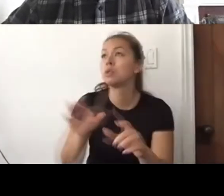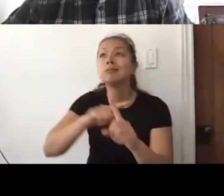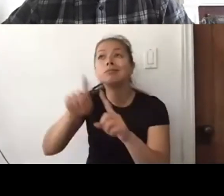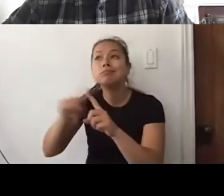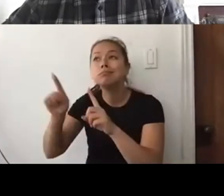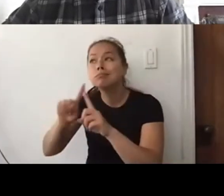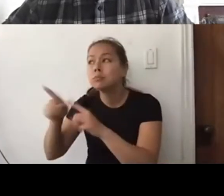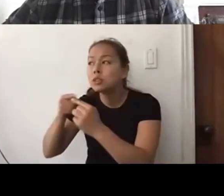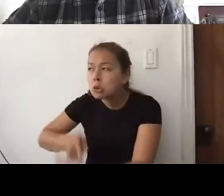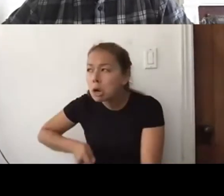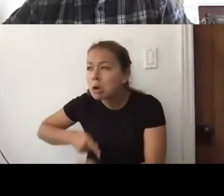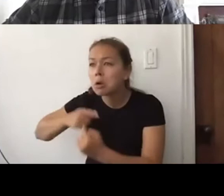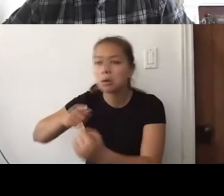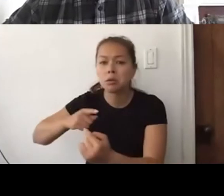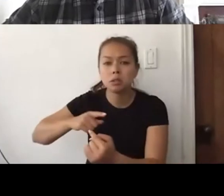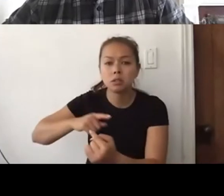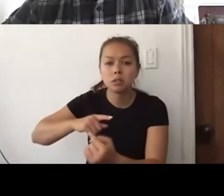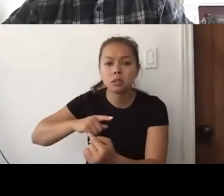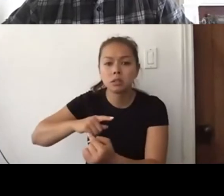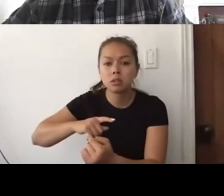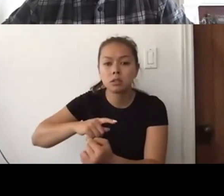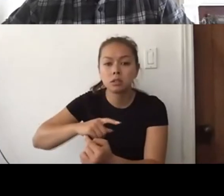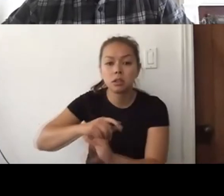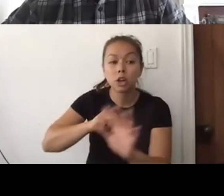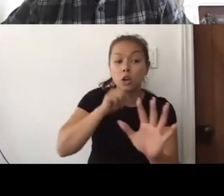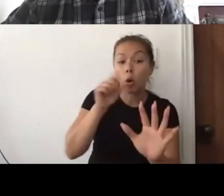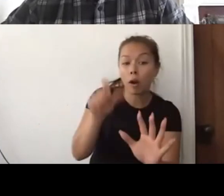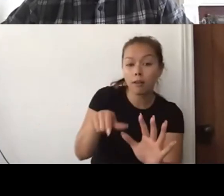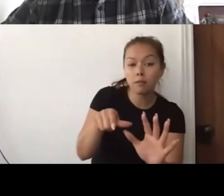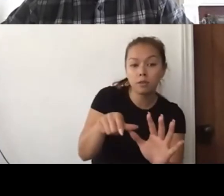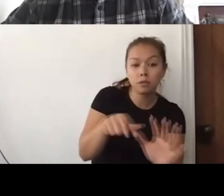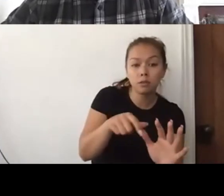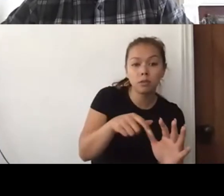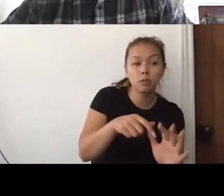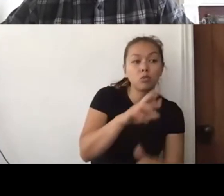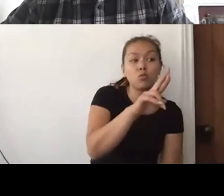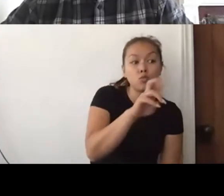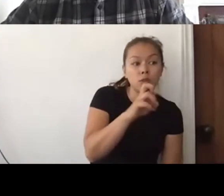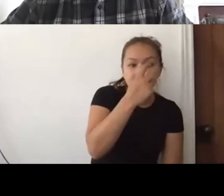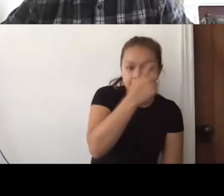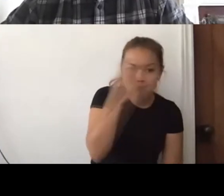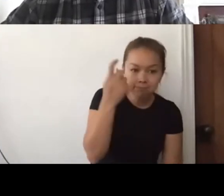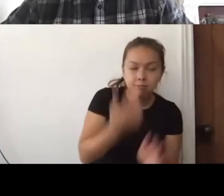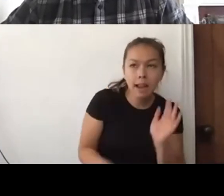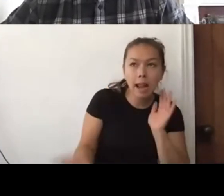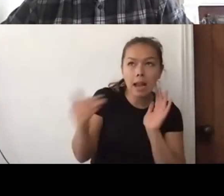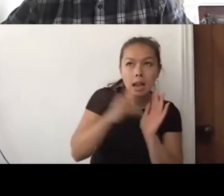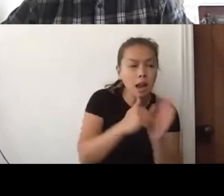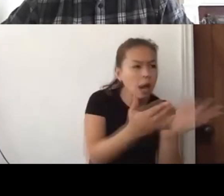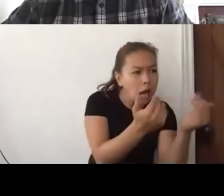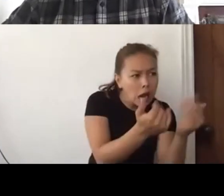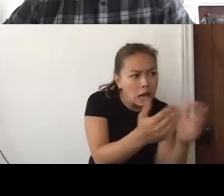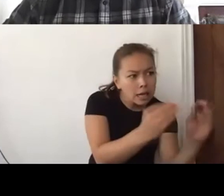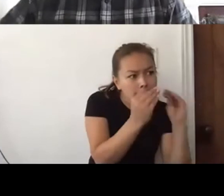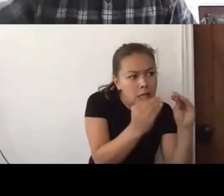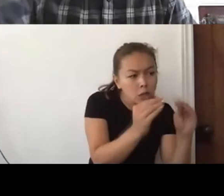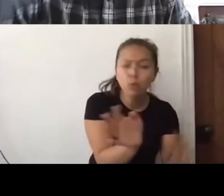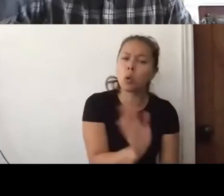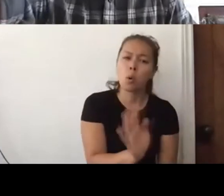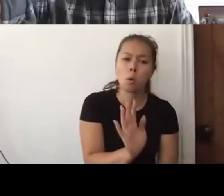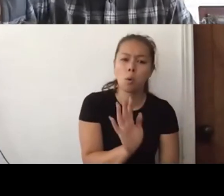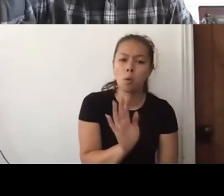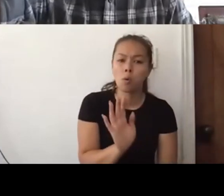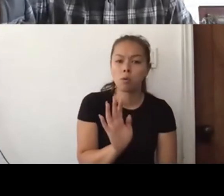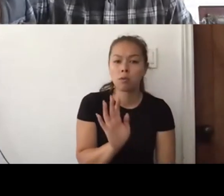expense and our re-traumatization, please. That's all I want to see, is all of us engaging and caring for